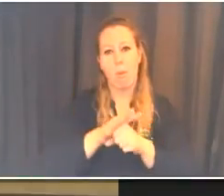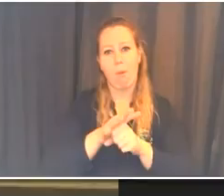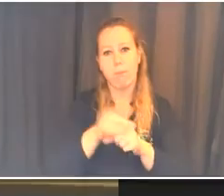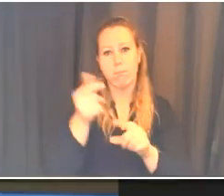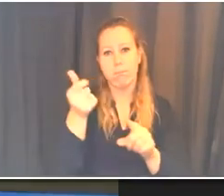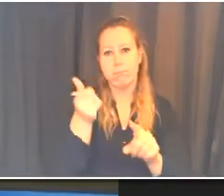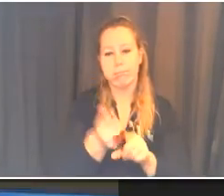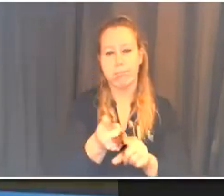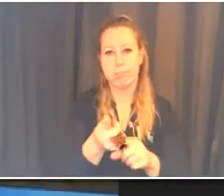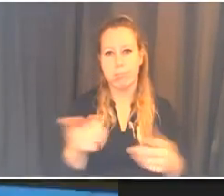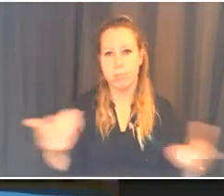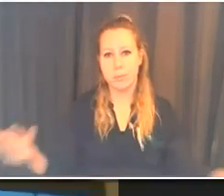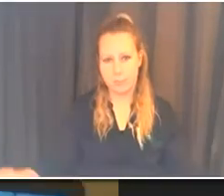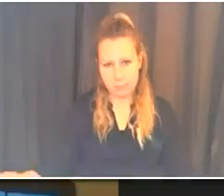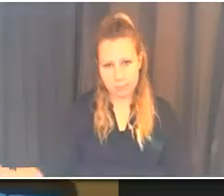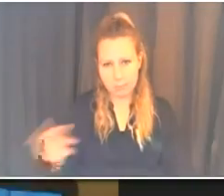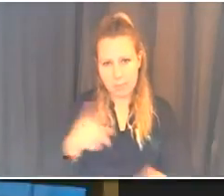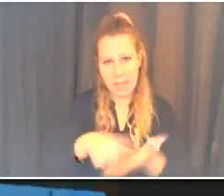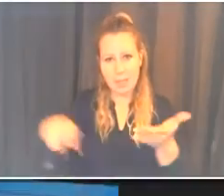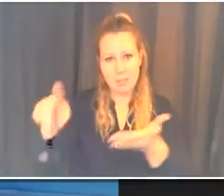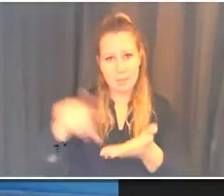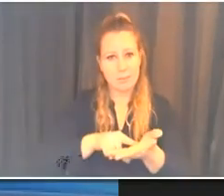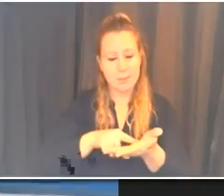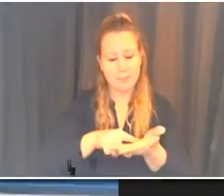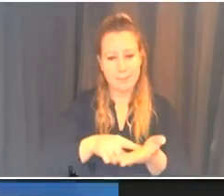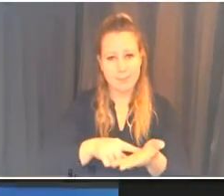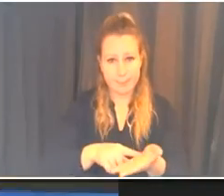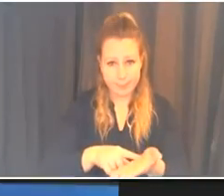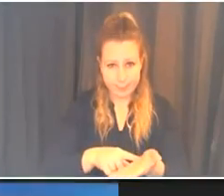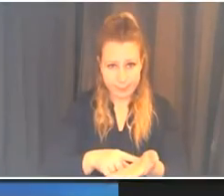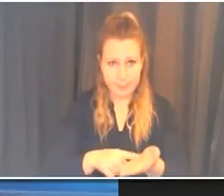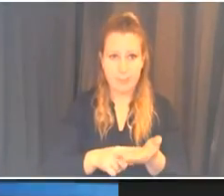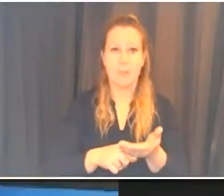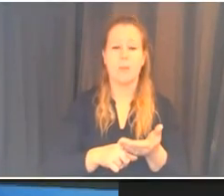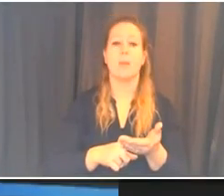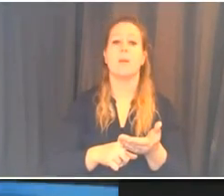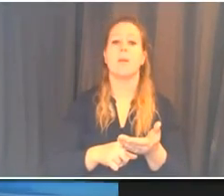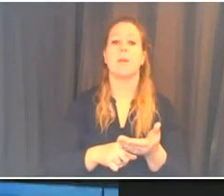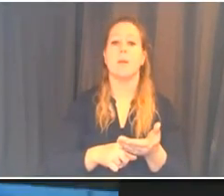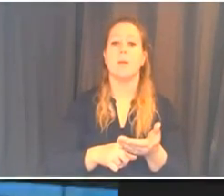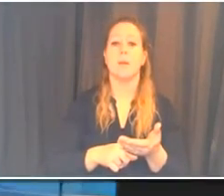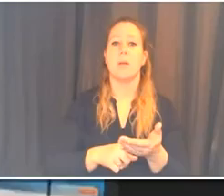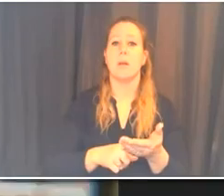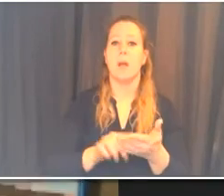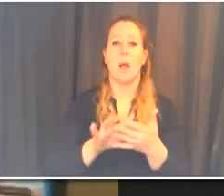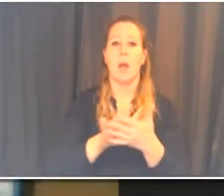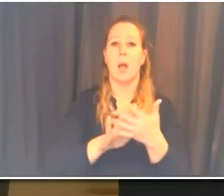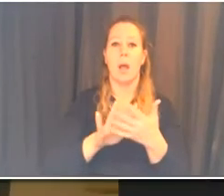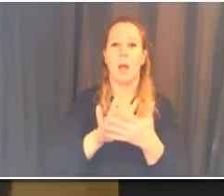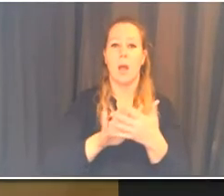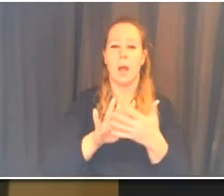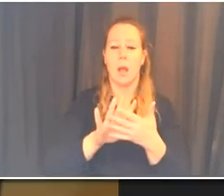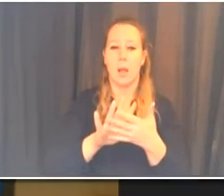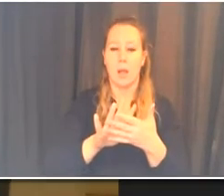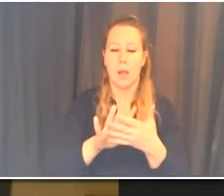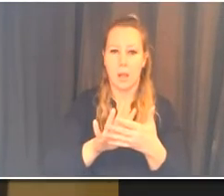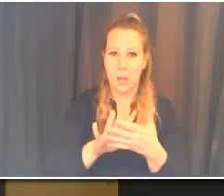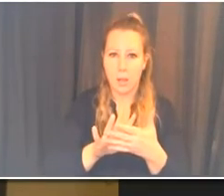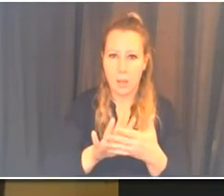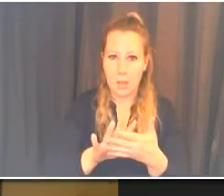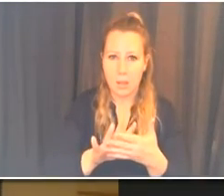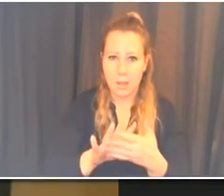recycled material that we had in the office we created the Hanah Community radio that we are providing